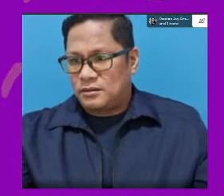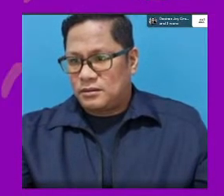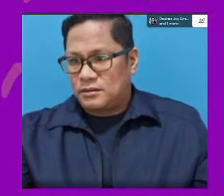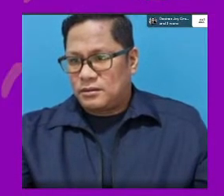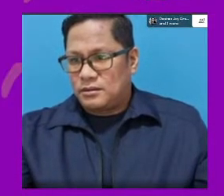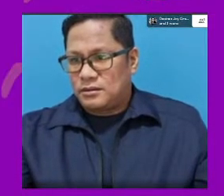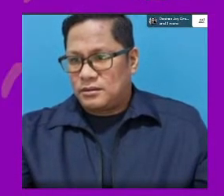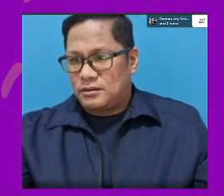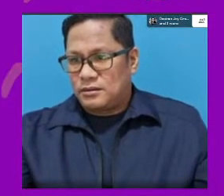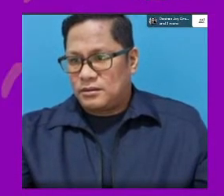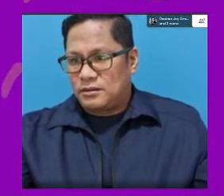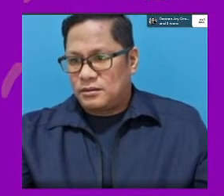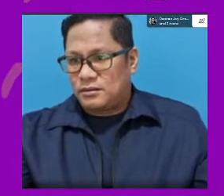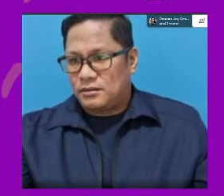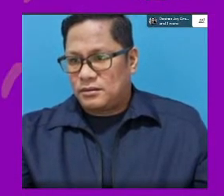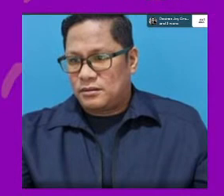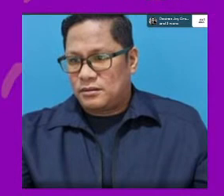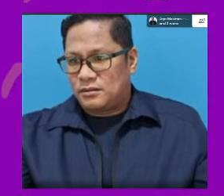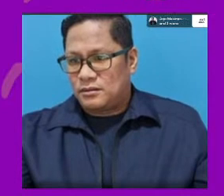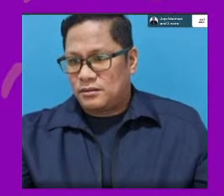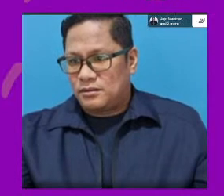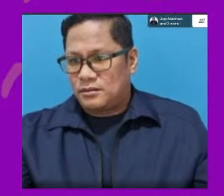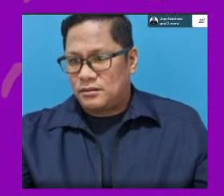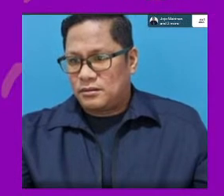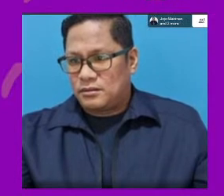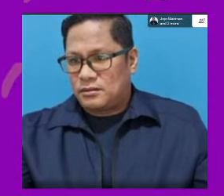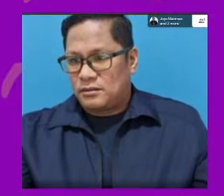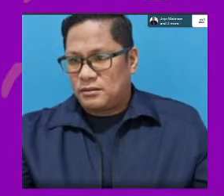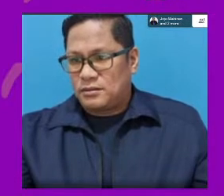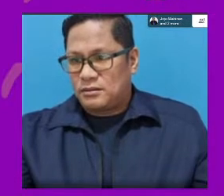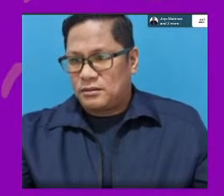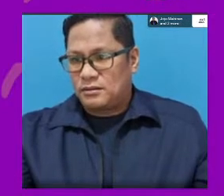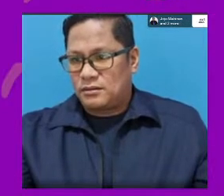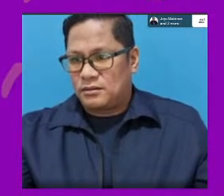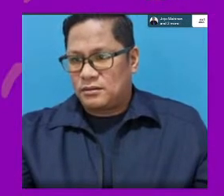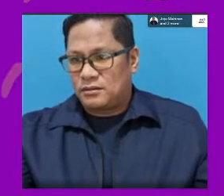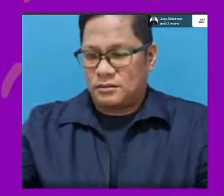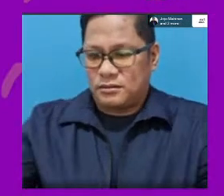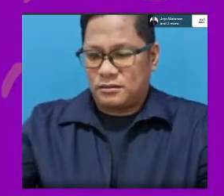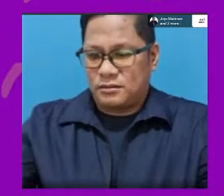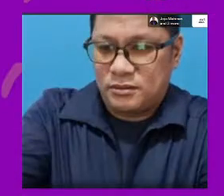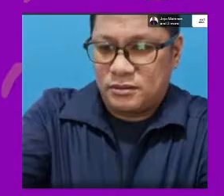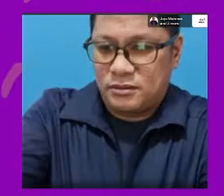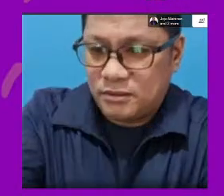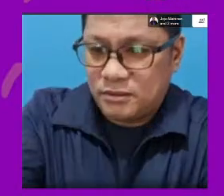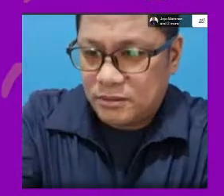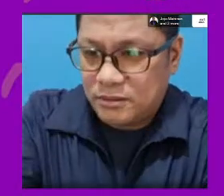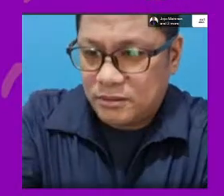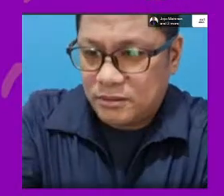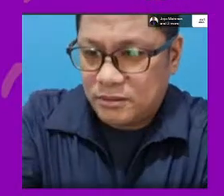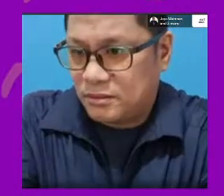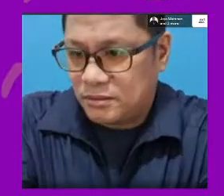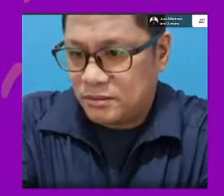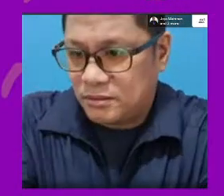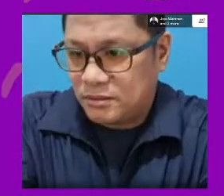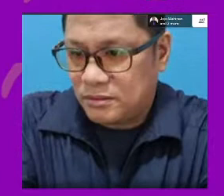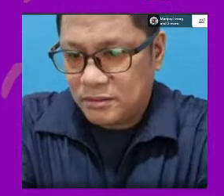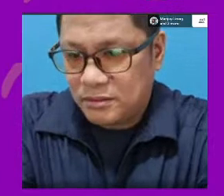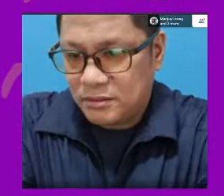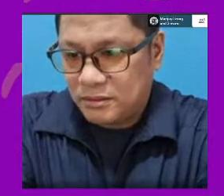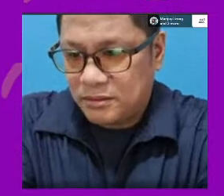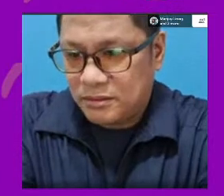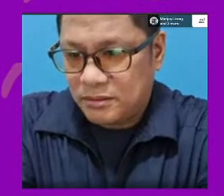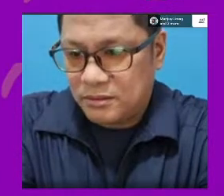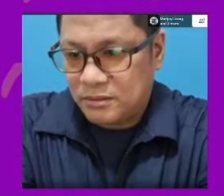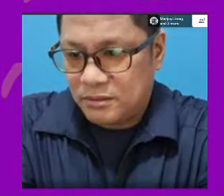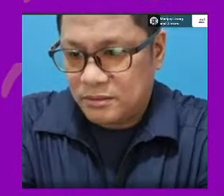to provide equal access to healthcare for all Batangians. Thank you, USAID. We do not allow the pandemic